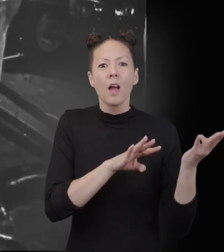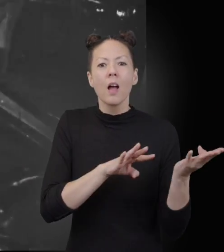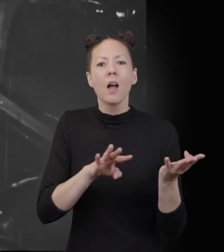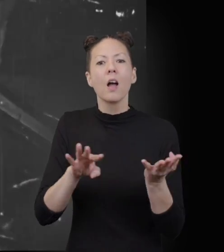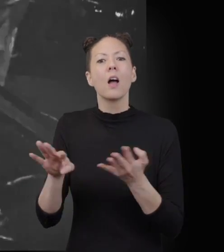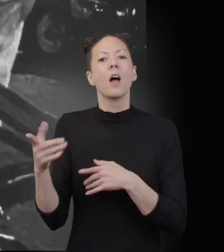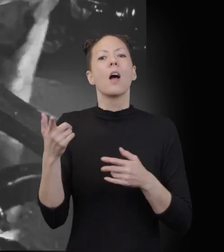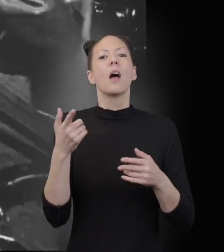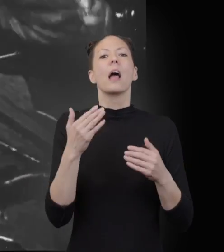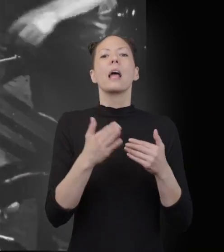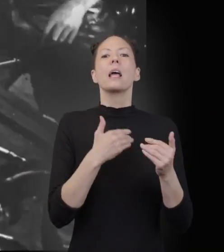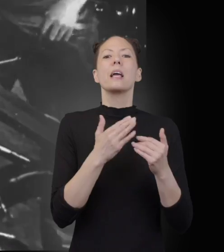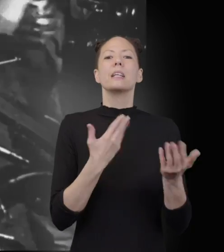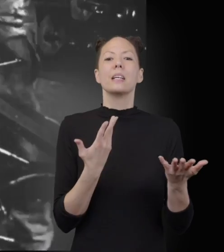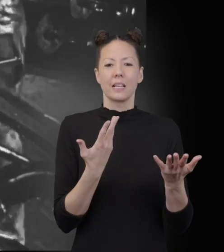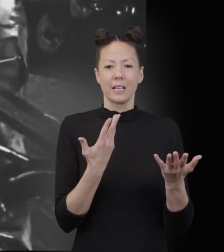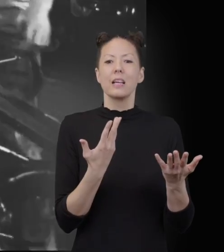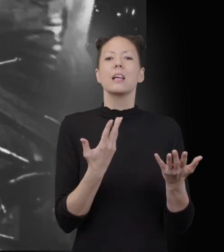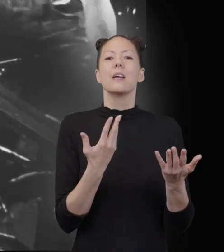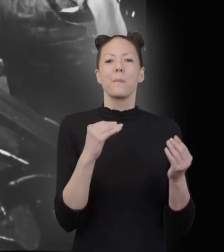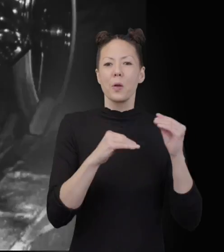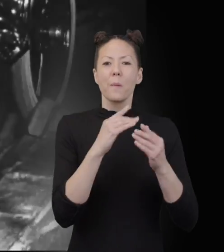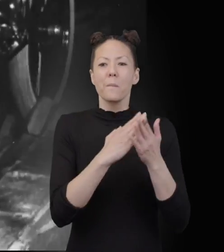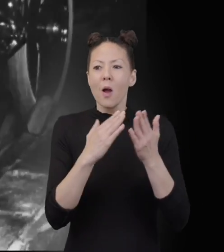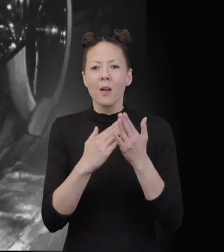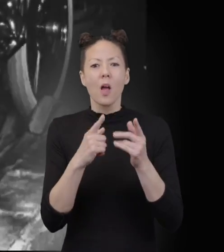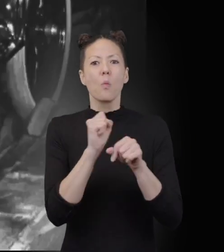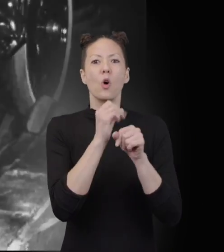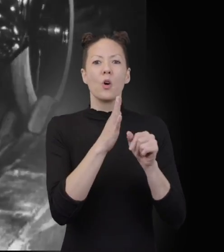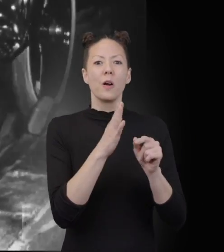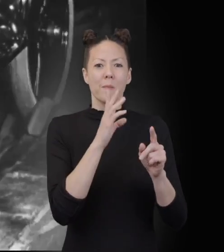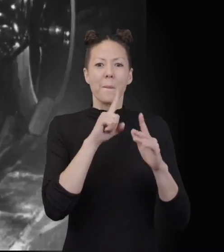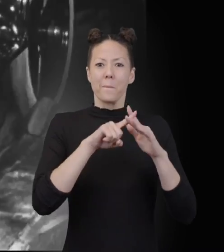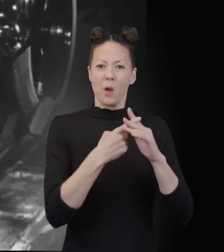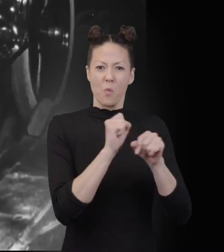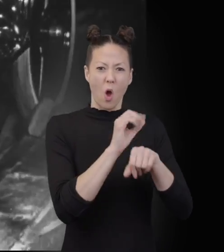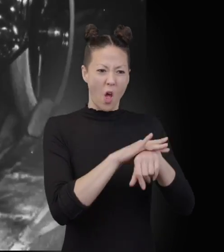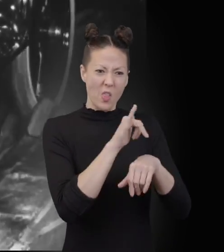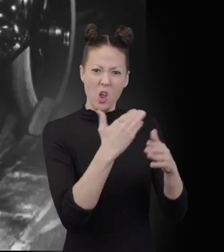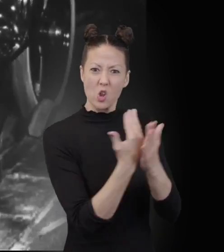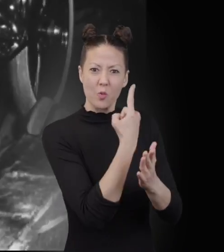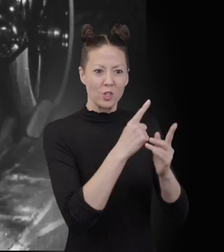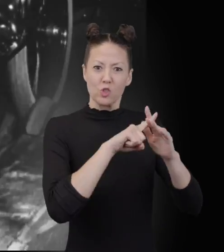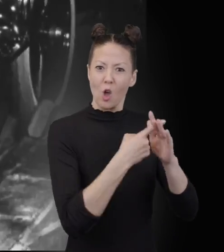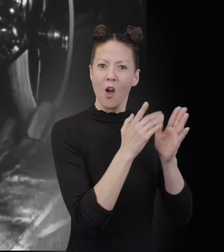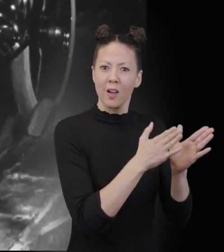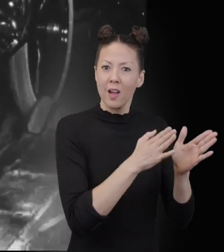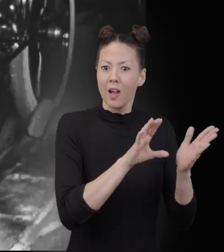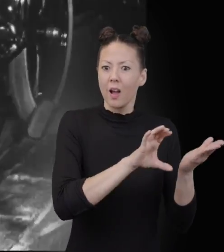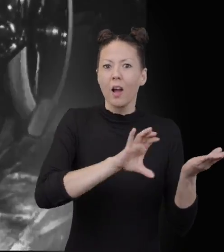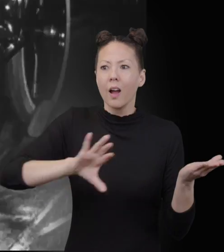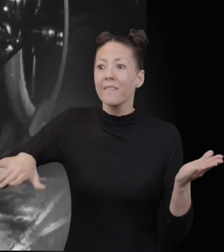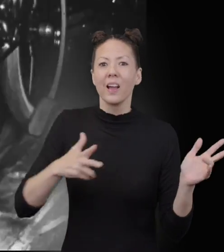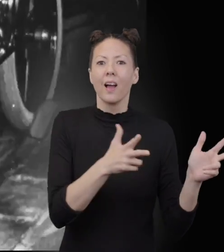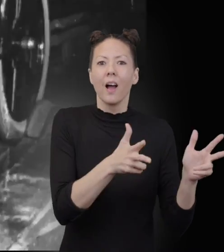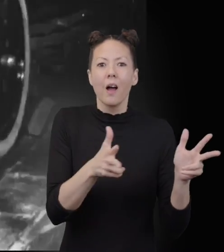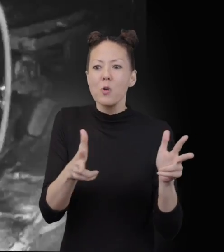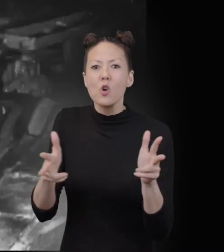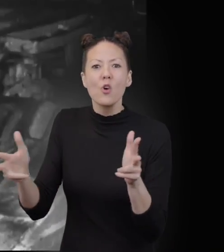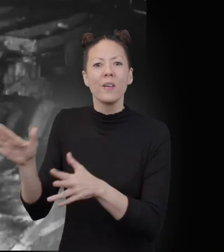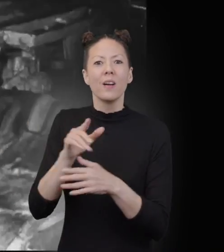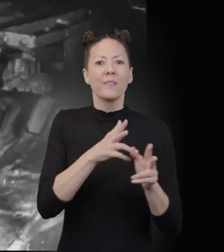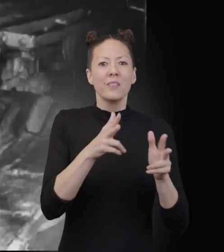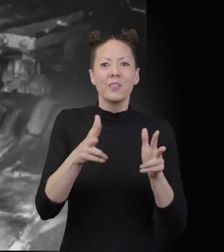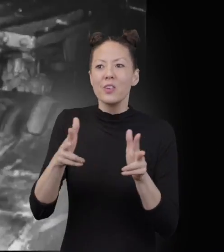at later stations were putting on parts, workers at the beginning were already starting a new one. Genius! Ford